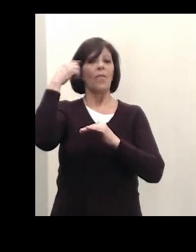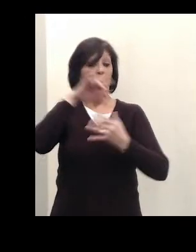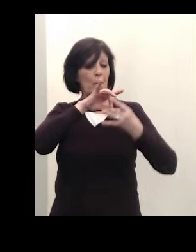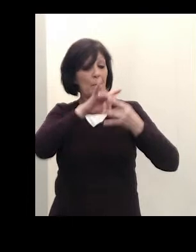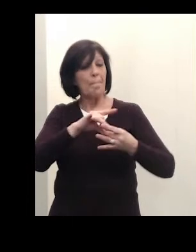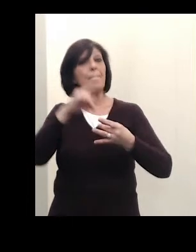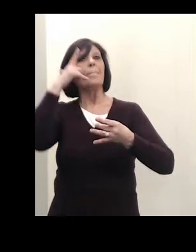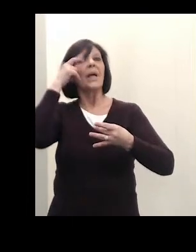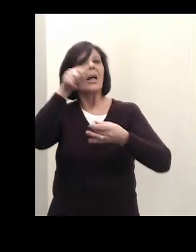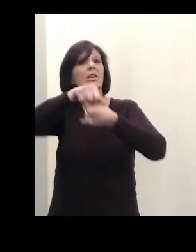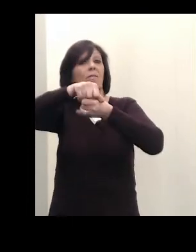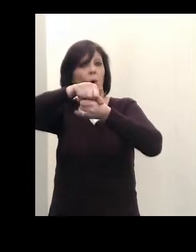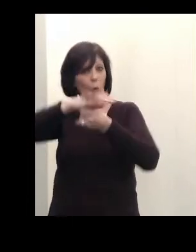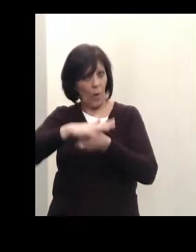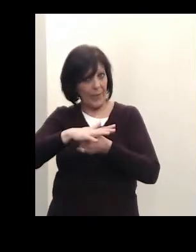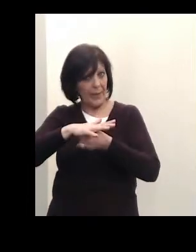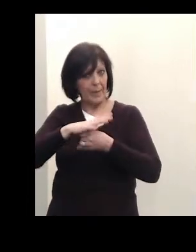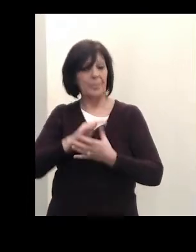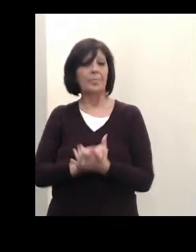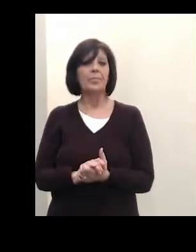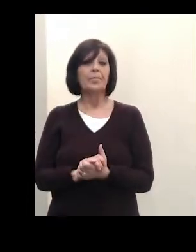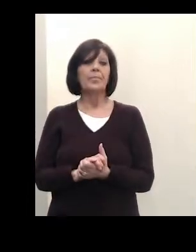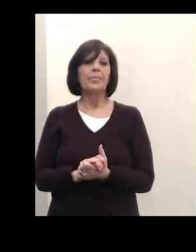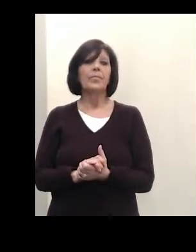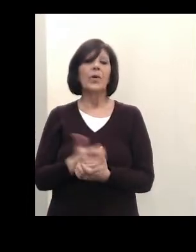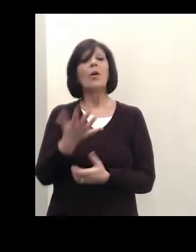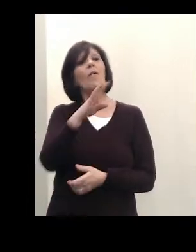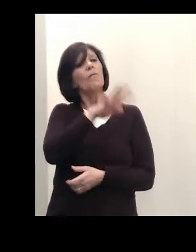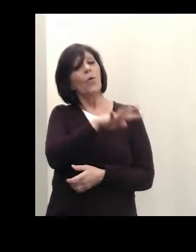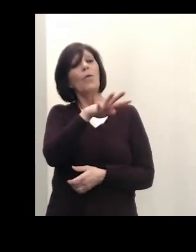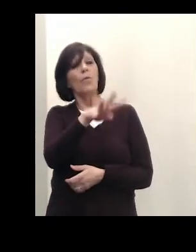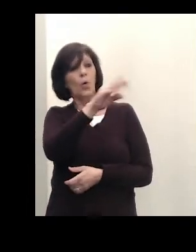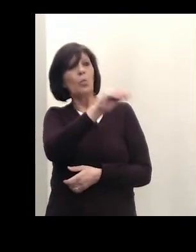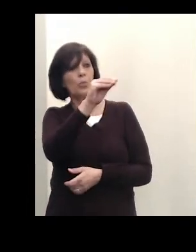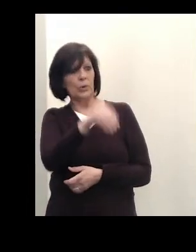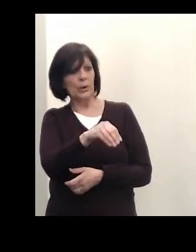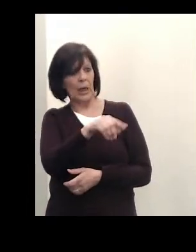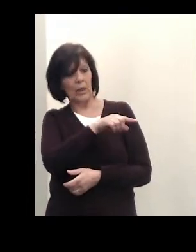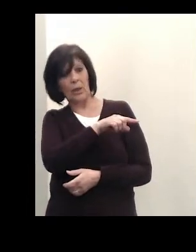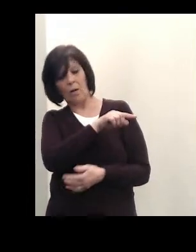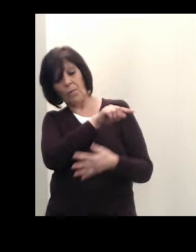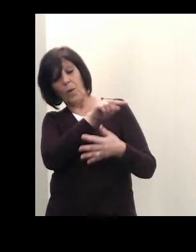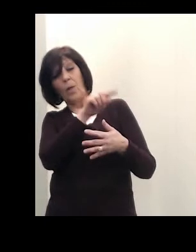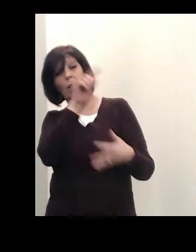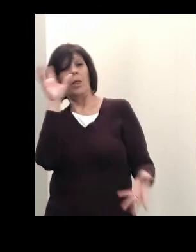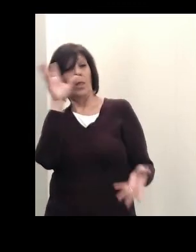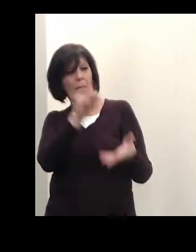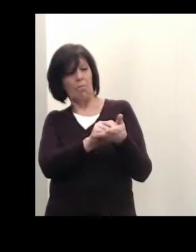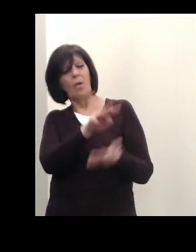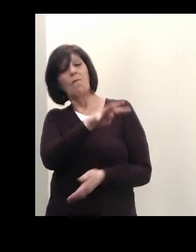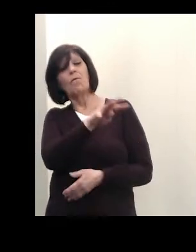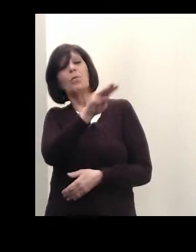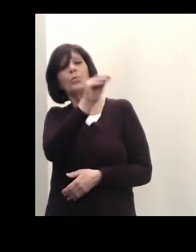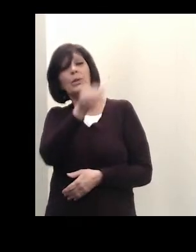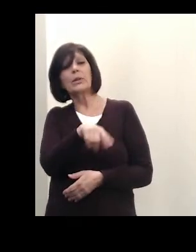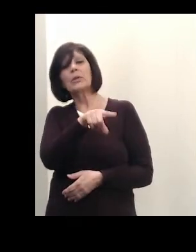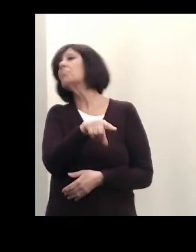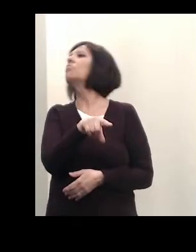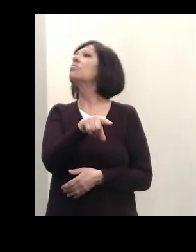illness. So 44% of those 475, or roughly is it